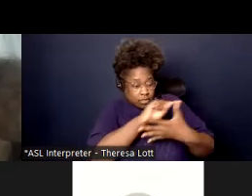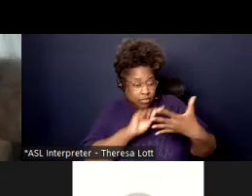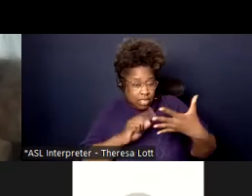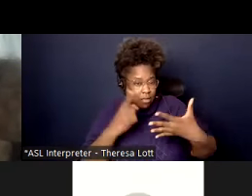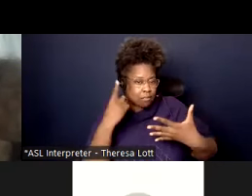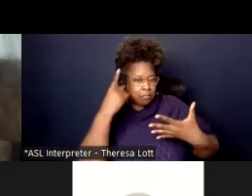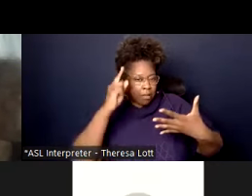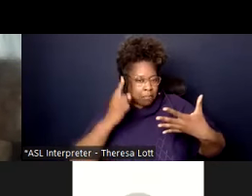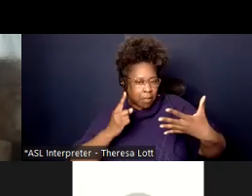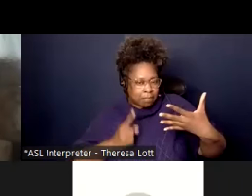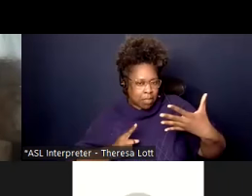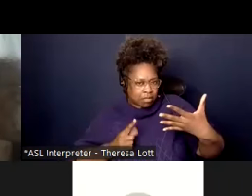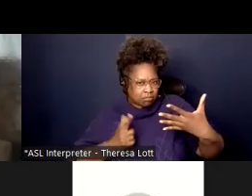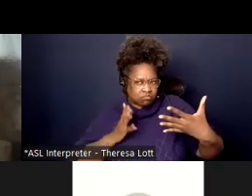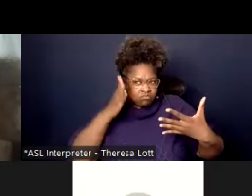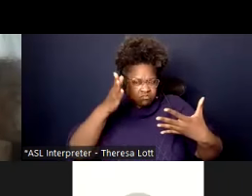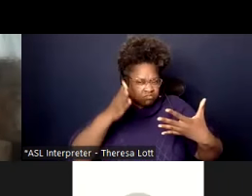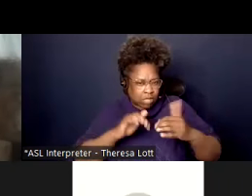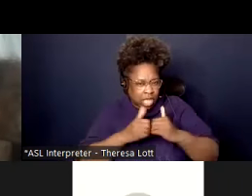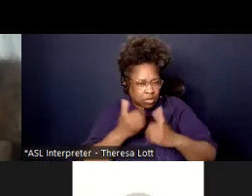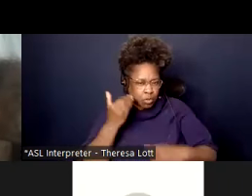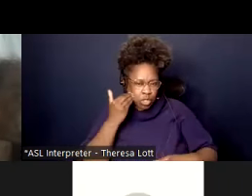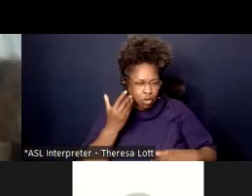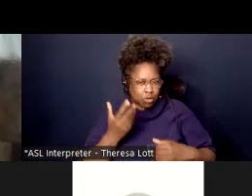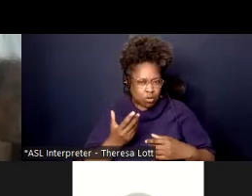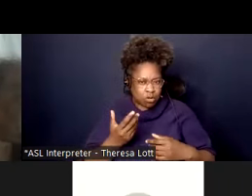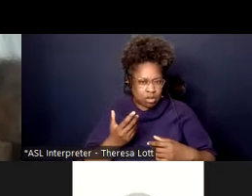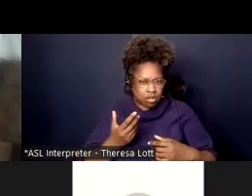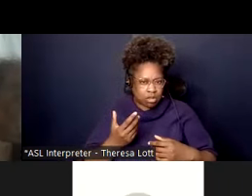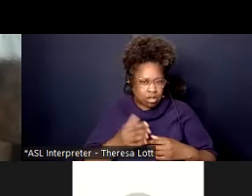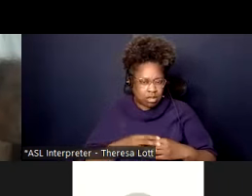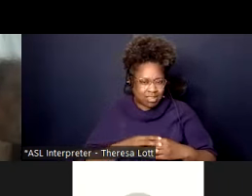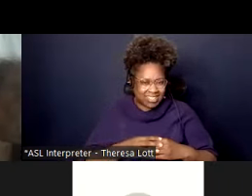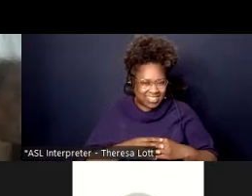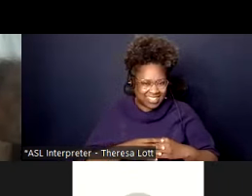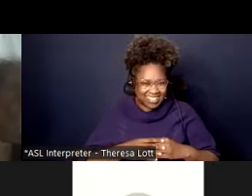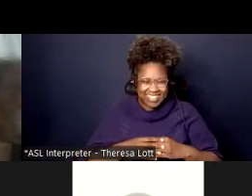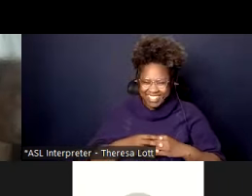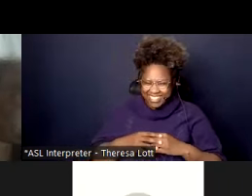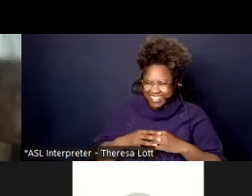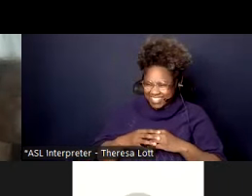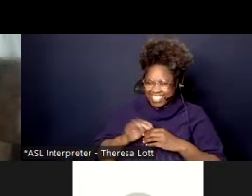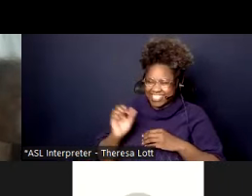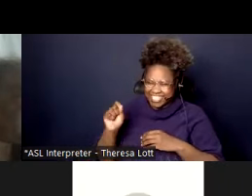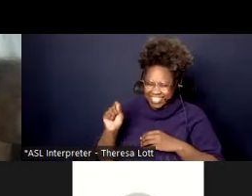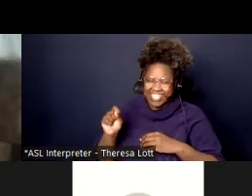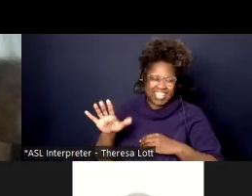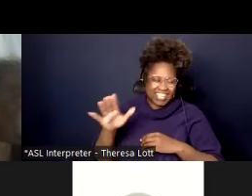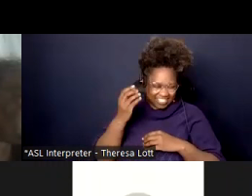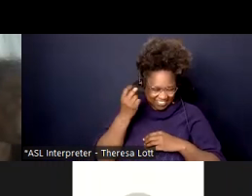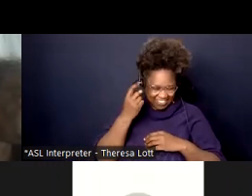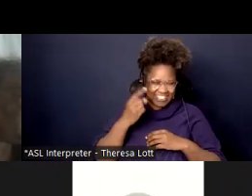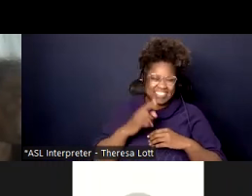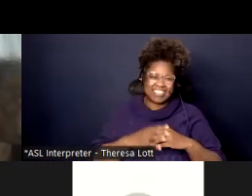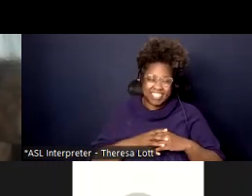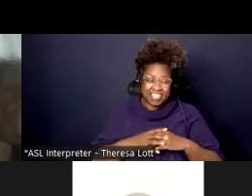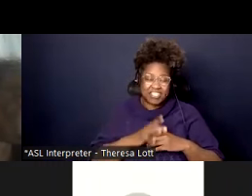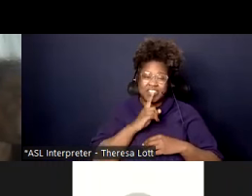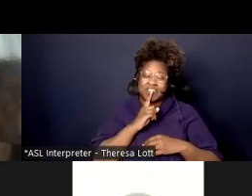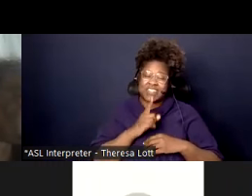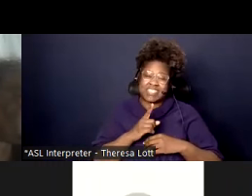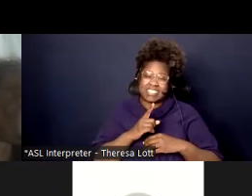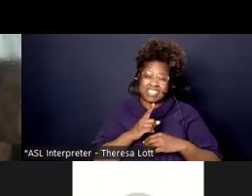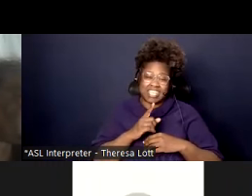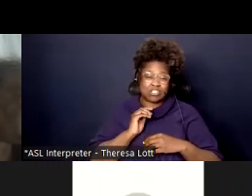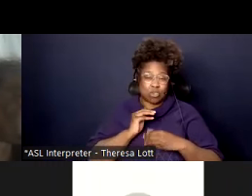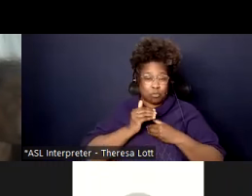the kind of still in medias res, right? Like, so yeah. Yeah, definitely. Really the end